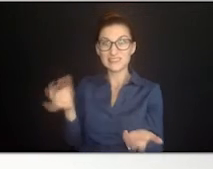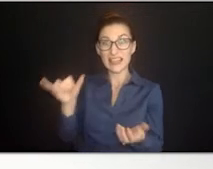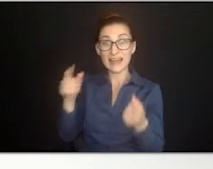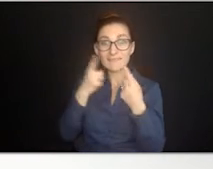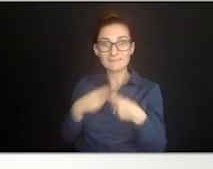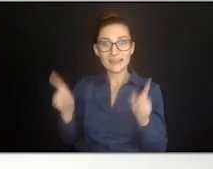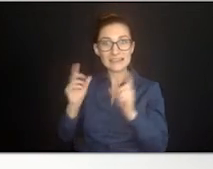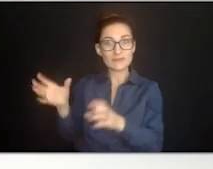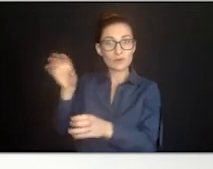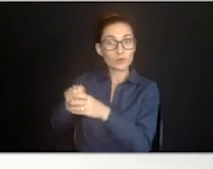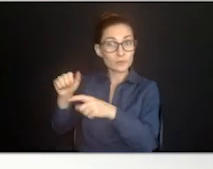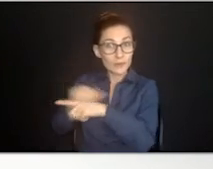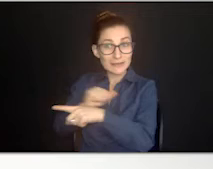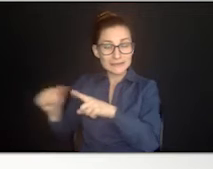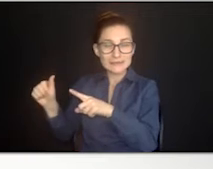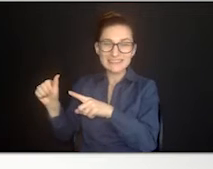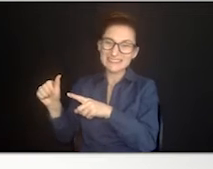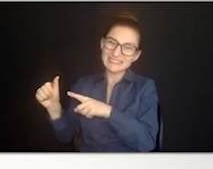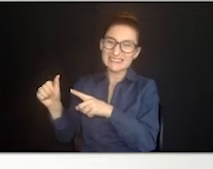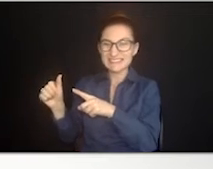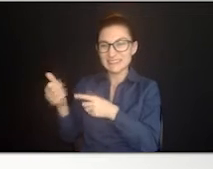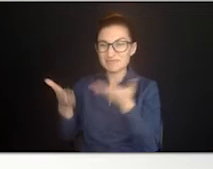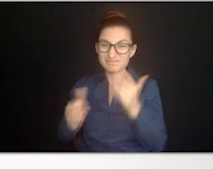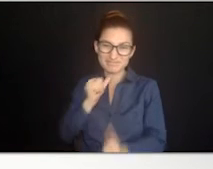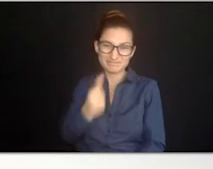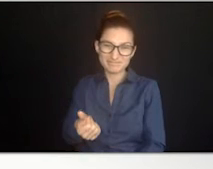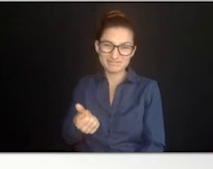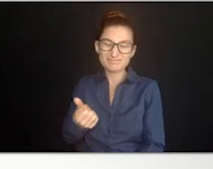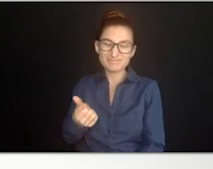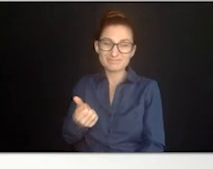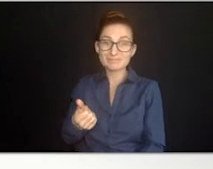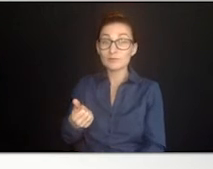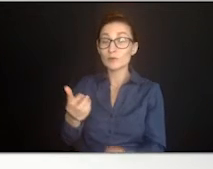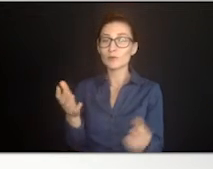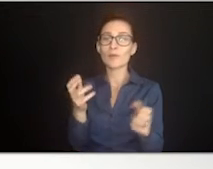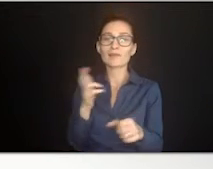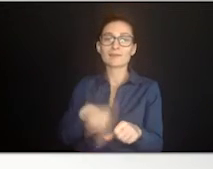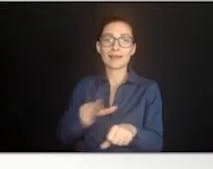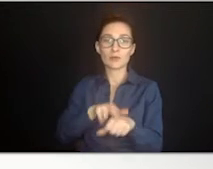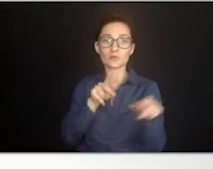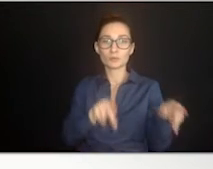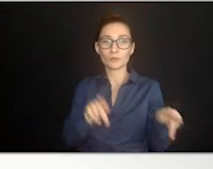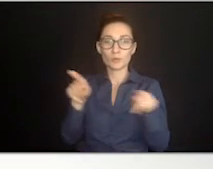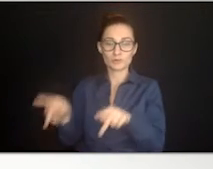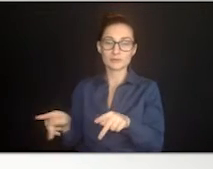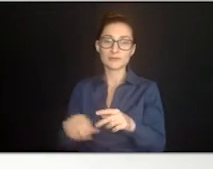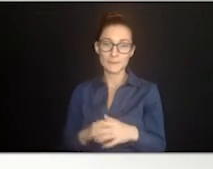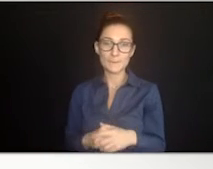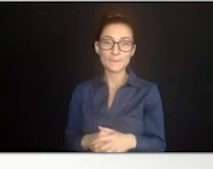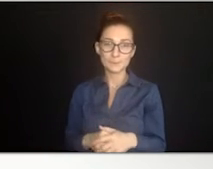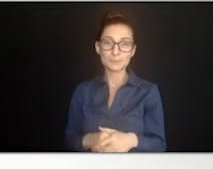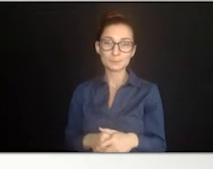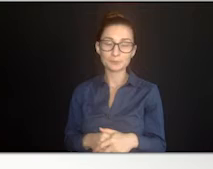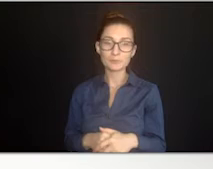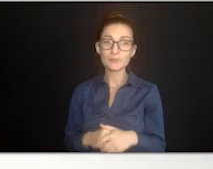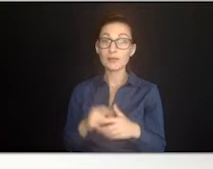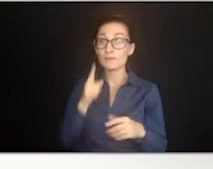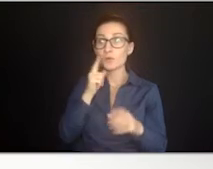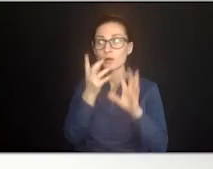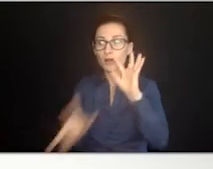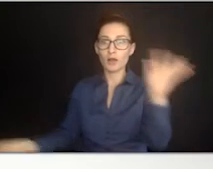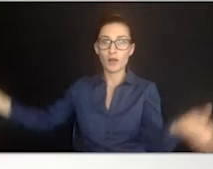inclusive practices are in place there. So you're looking at that natural proportion of the occurrence of students with disabilities in the